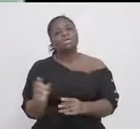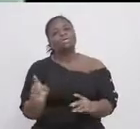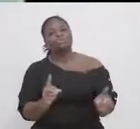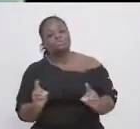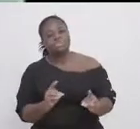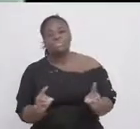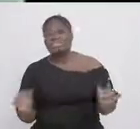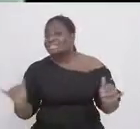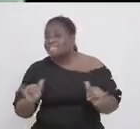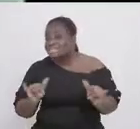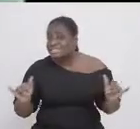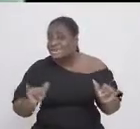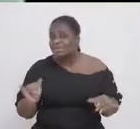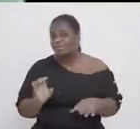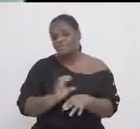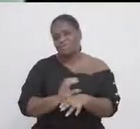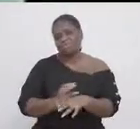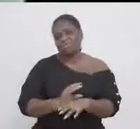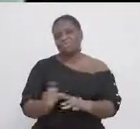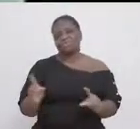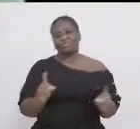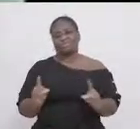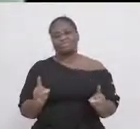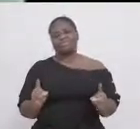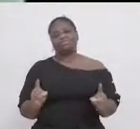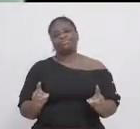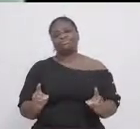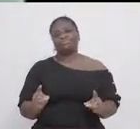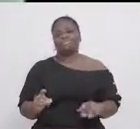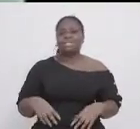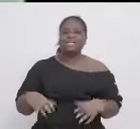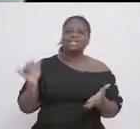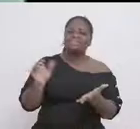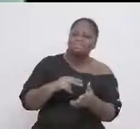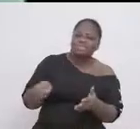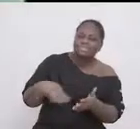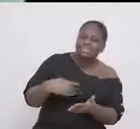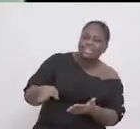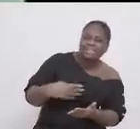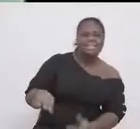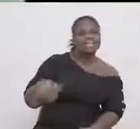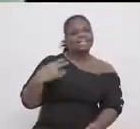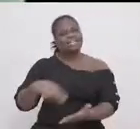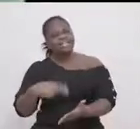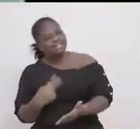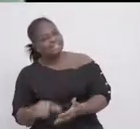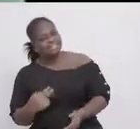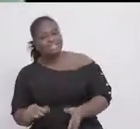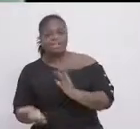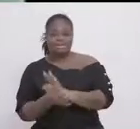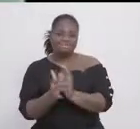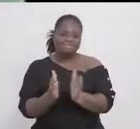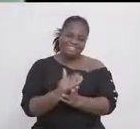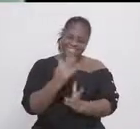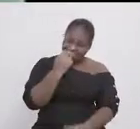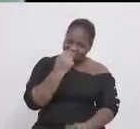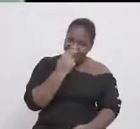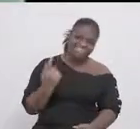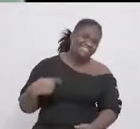exactly what the computer also does. It's just looping, rhyming, doing these things in schools, and it becomes fun to